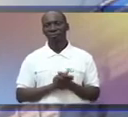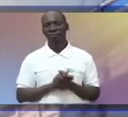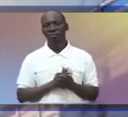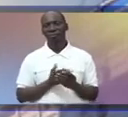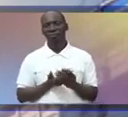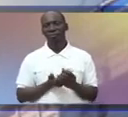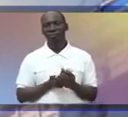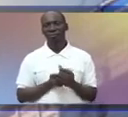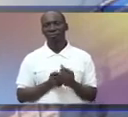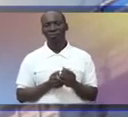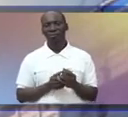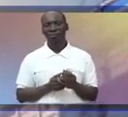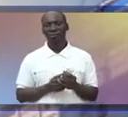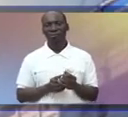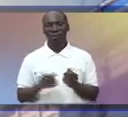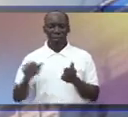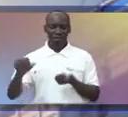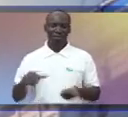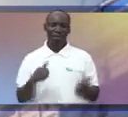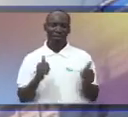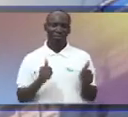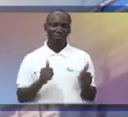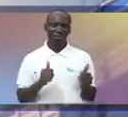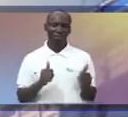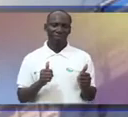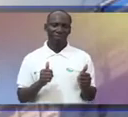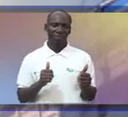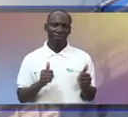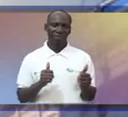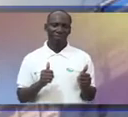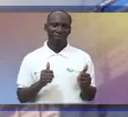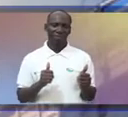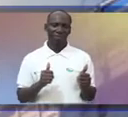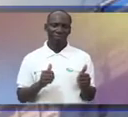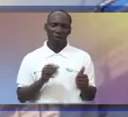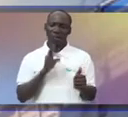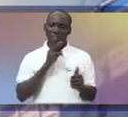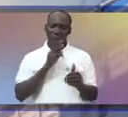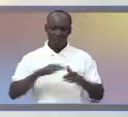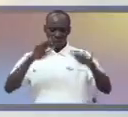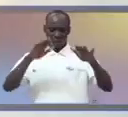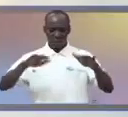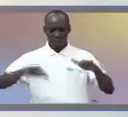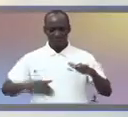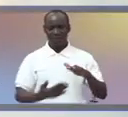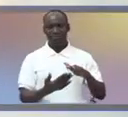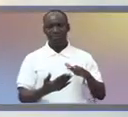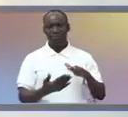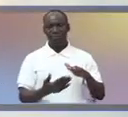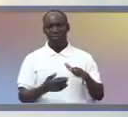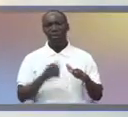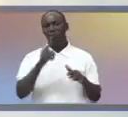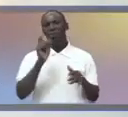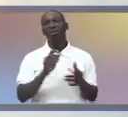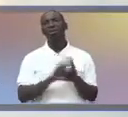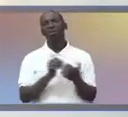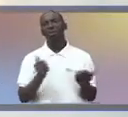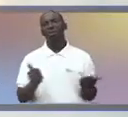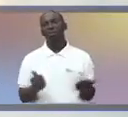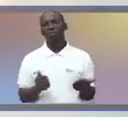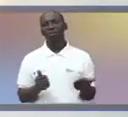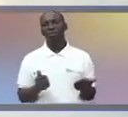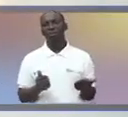baptism should be by immersion. Jesus wundi se wunye bi a bon modern